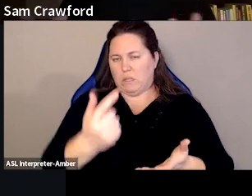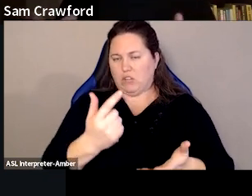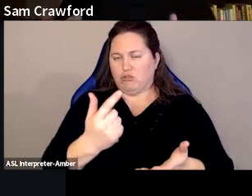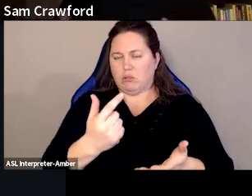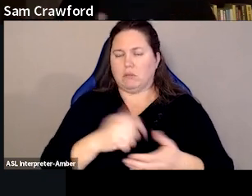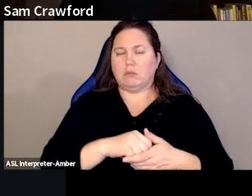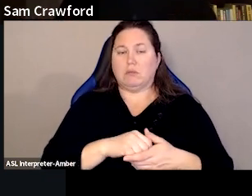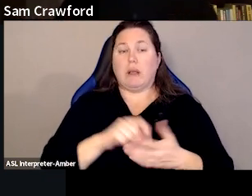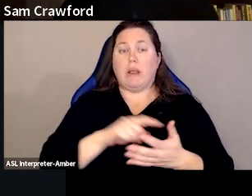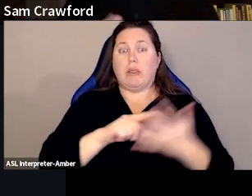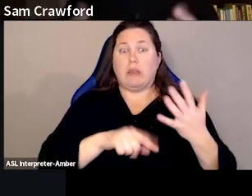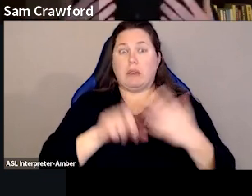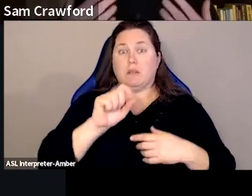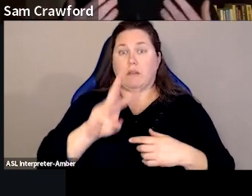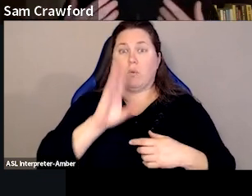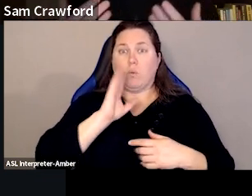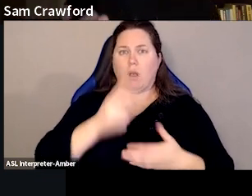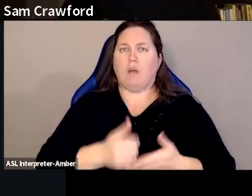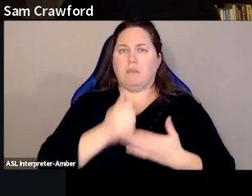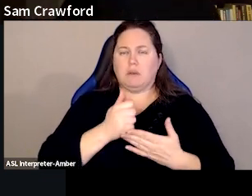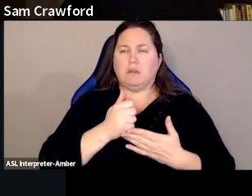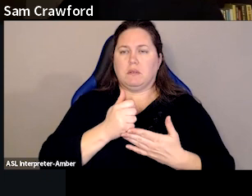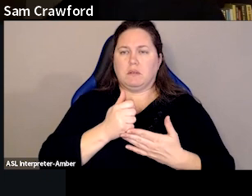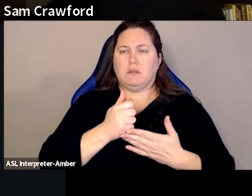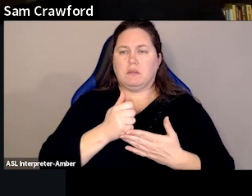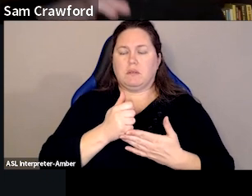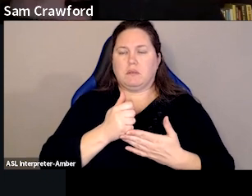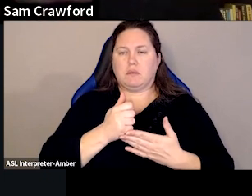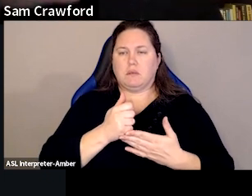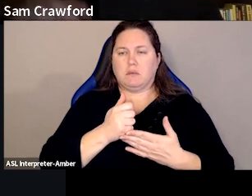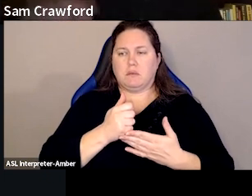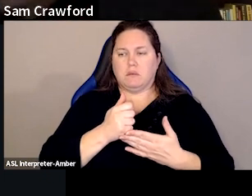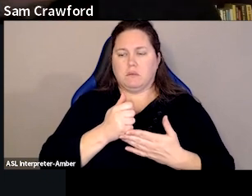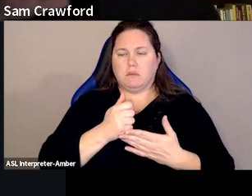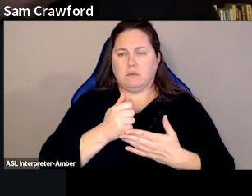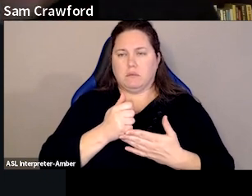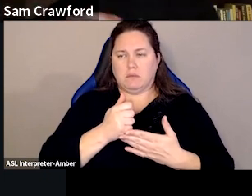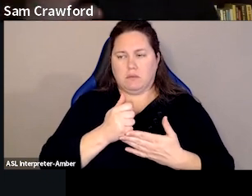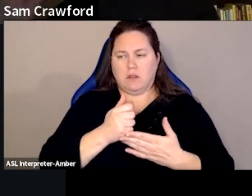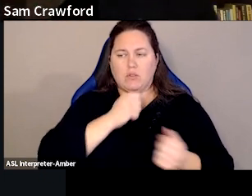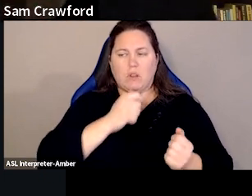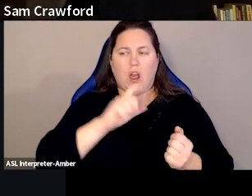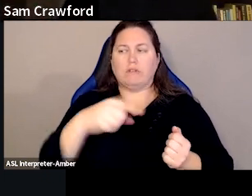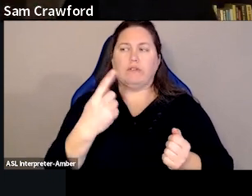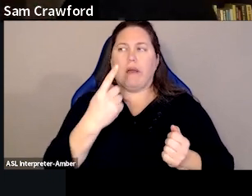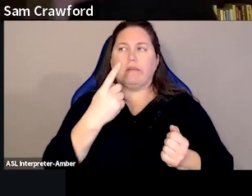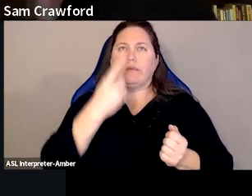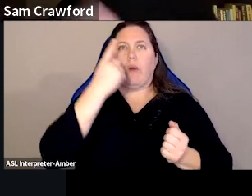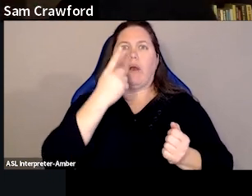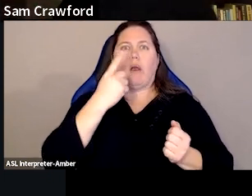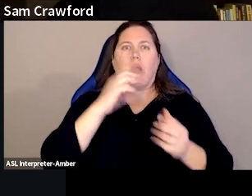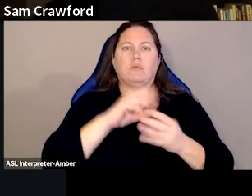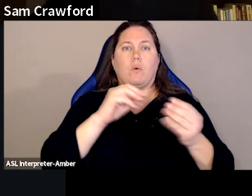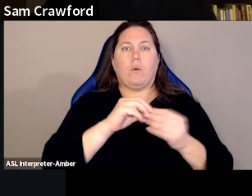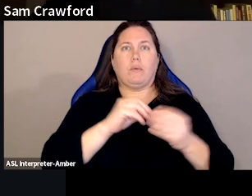helped me massively, but it's not just me going on one anecdote. They have provably helped millions of other people as well. So